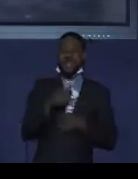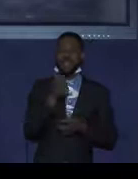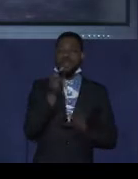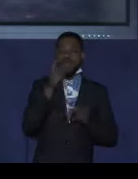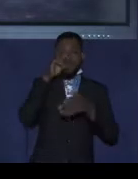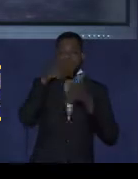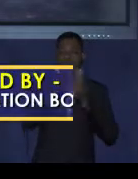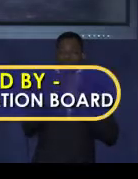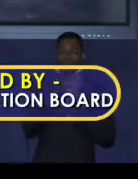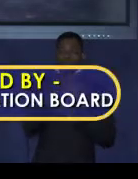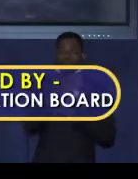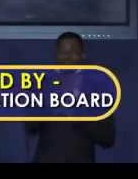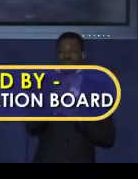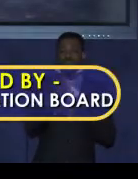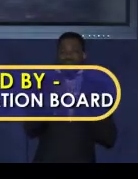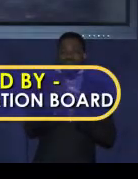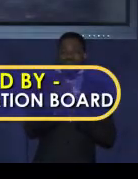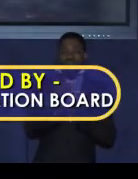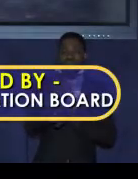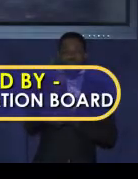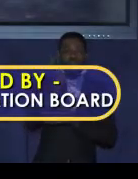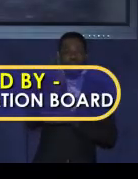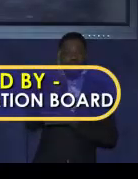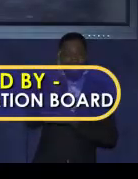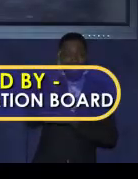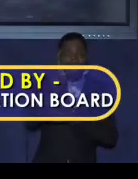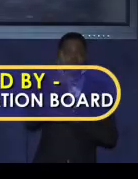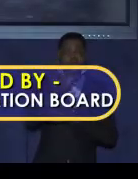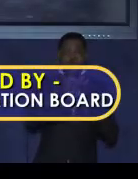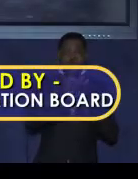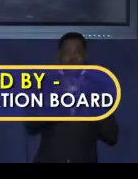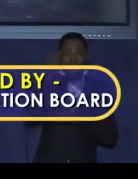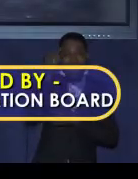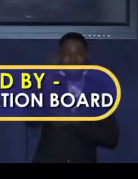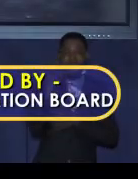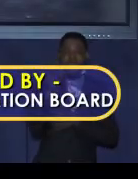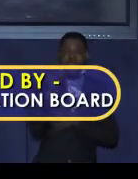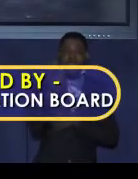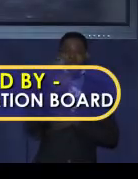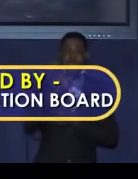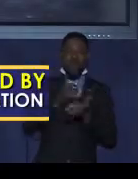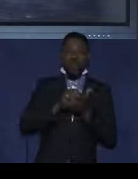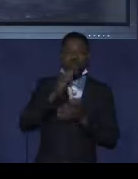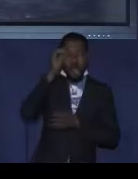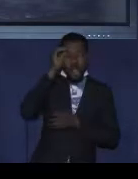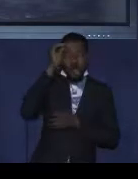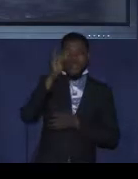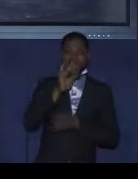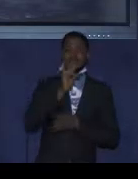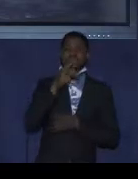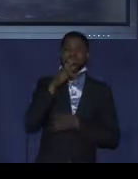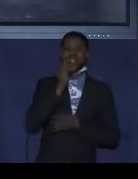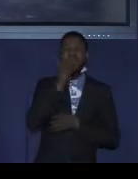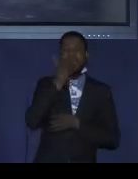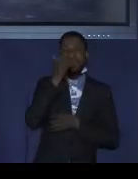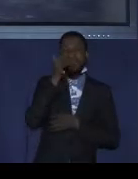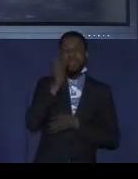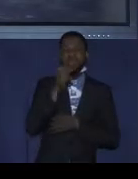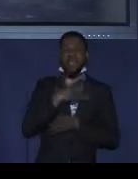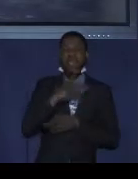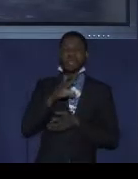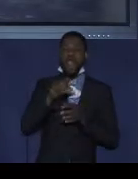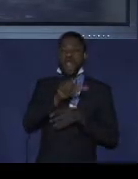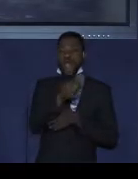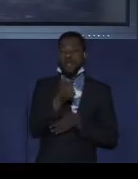views. There is no way that you would think your own idea, your own opinion is the best,